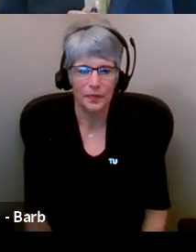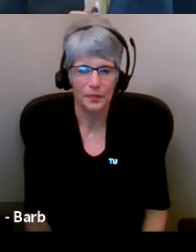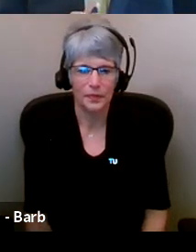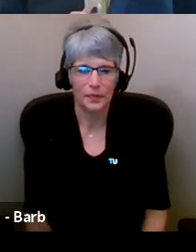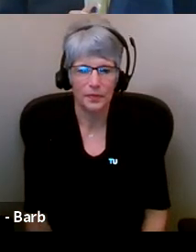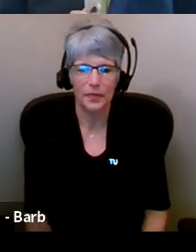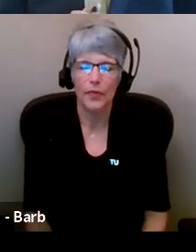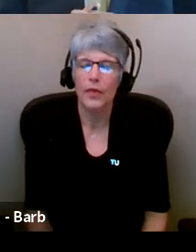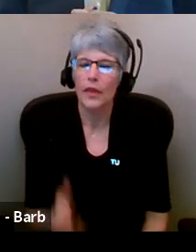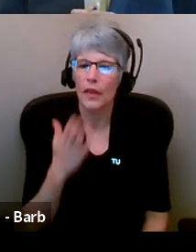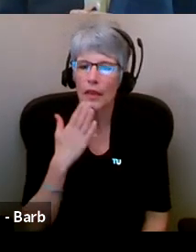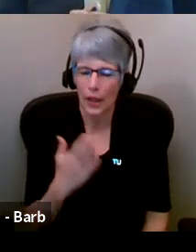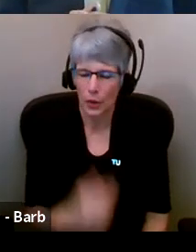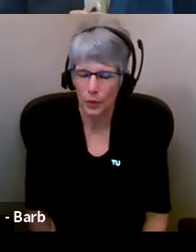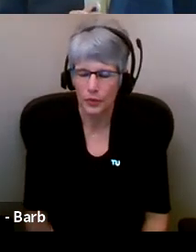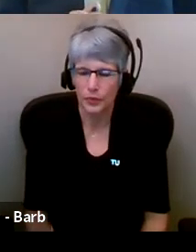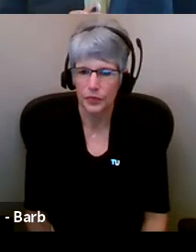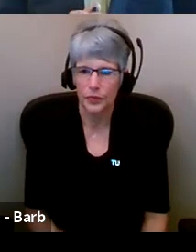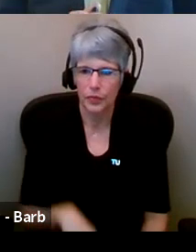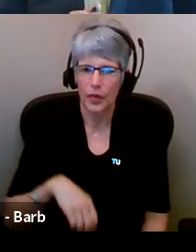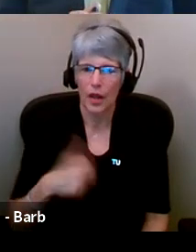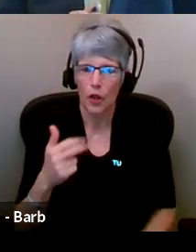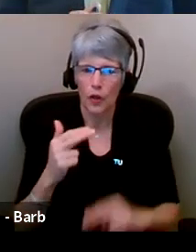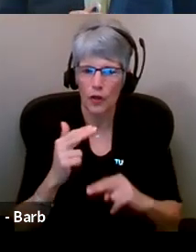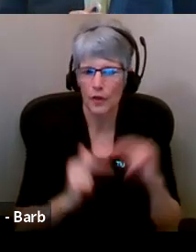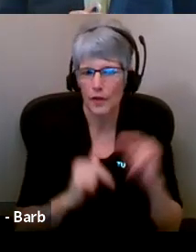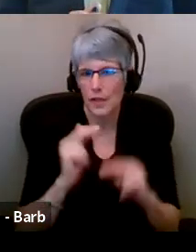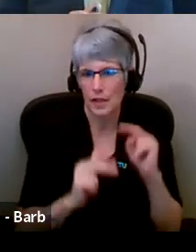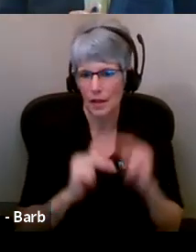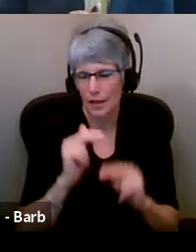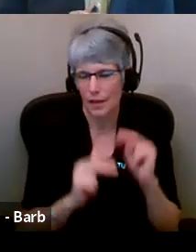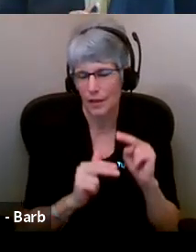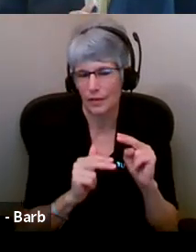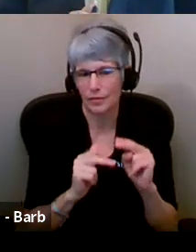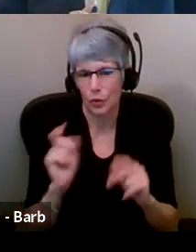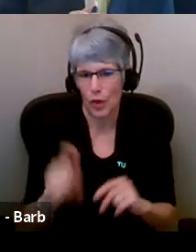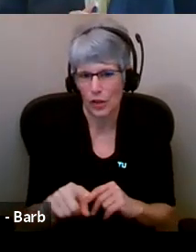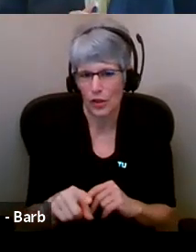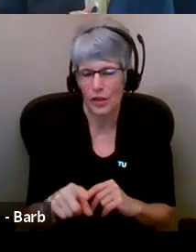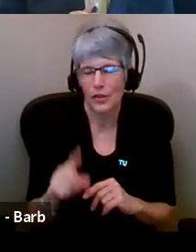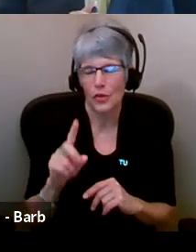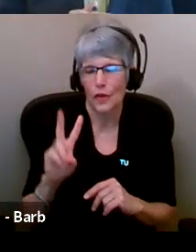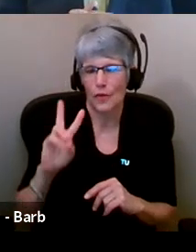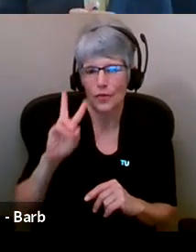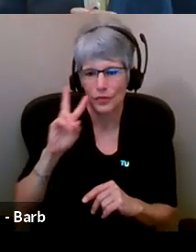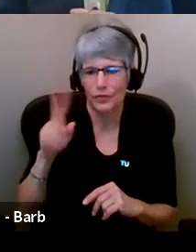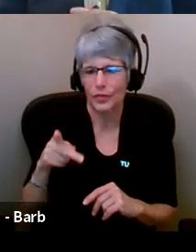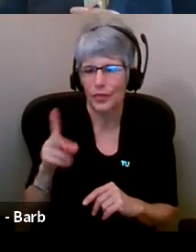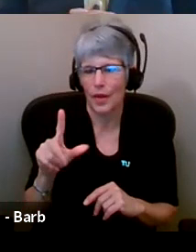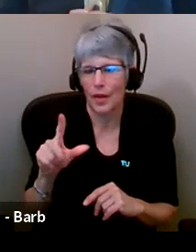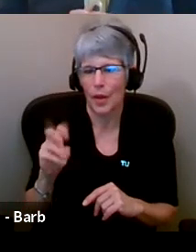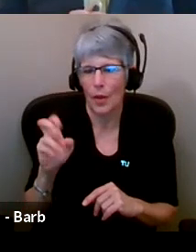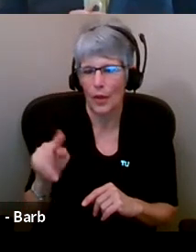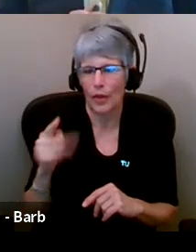Thank you. Another facilities and construction question in. So we'll go back to Vice President Lowenthal on this one. Can you provide an update on the